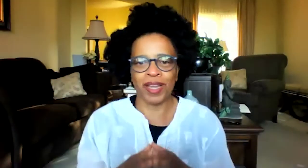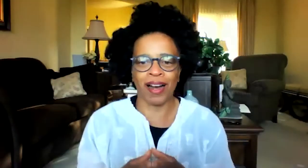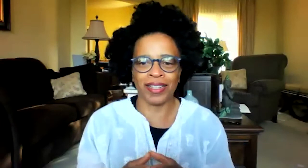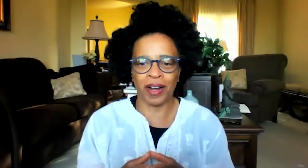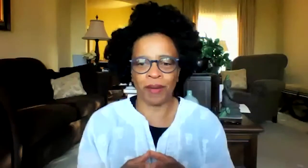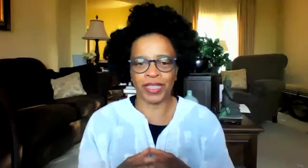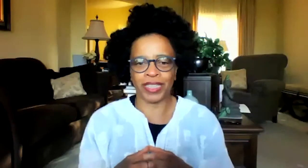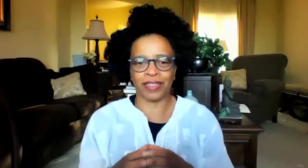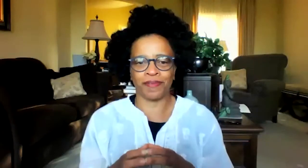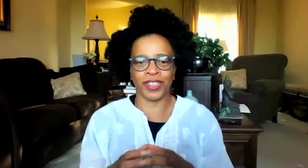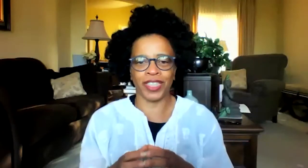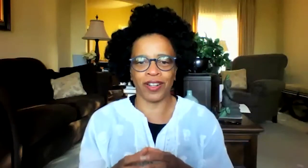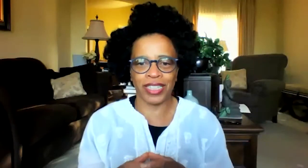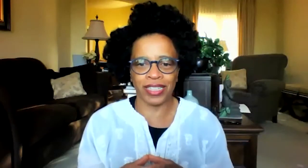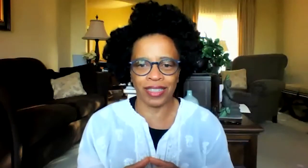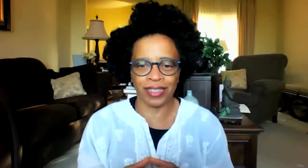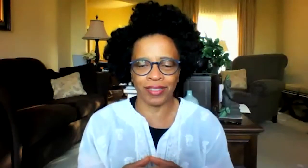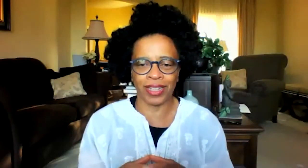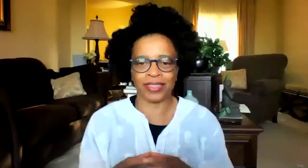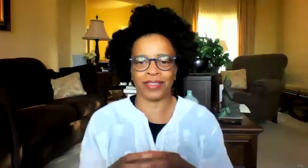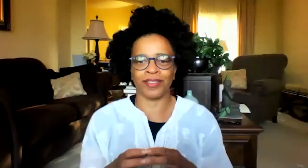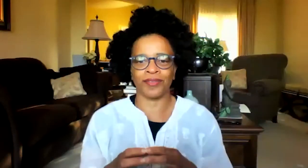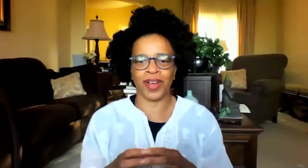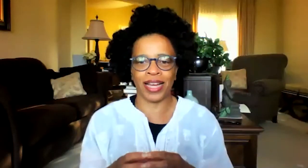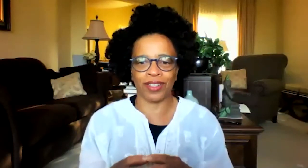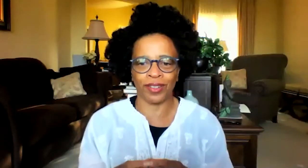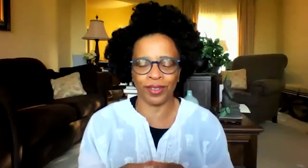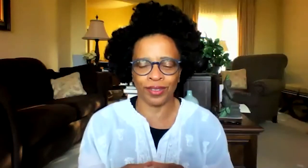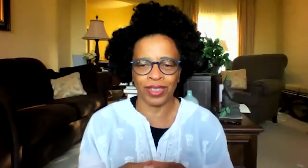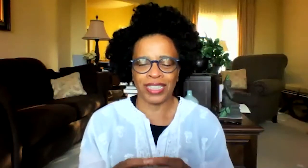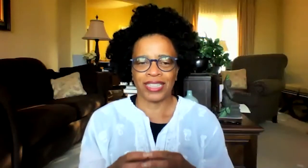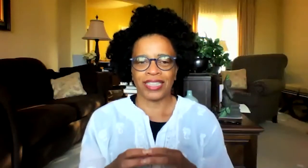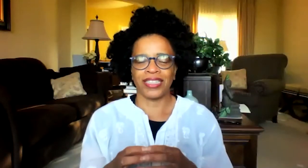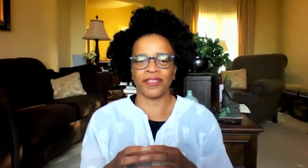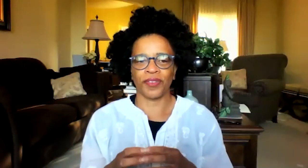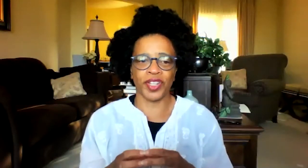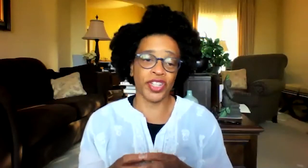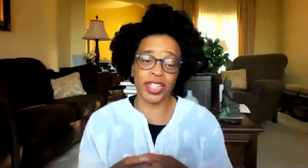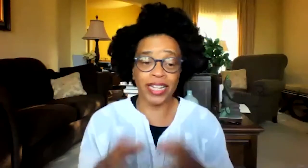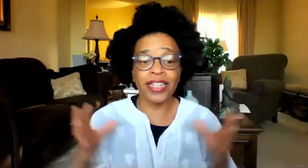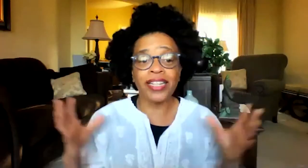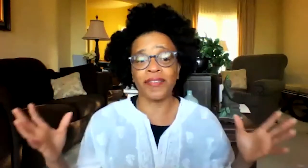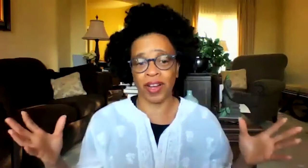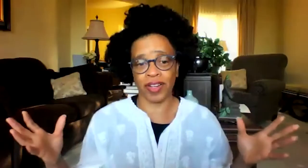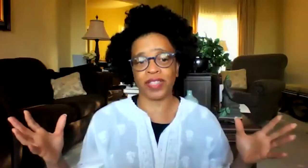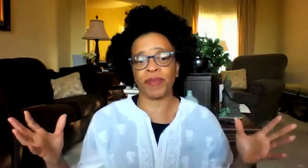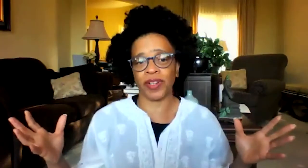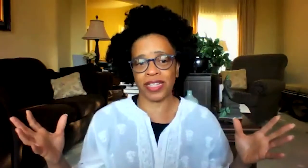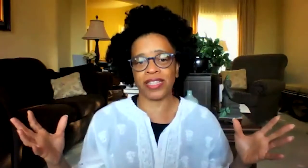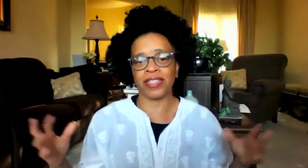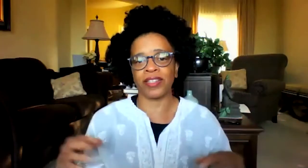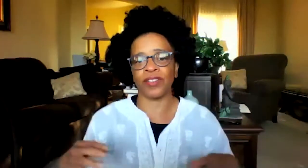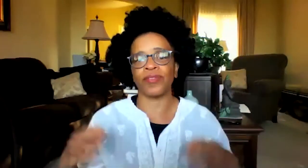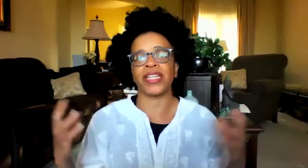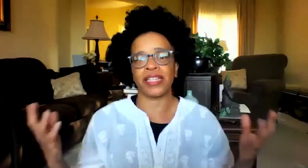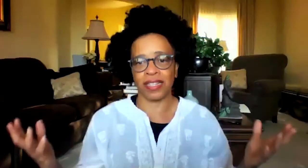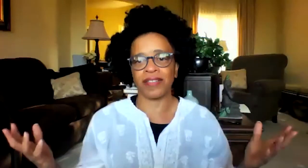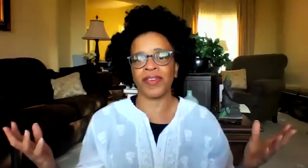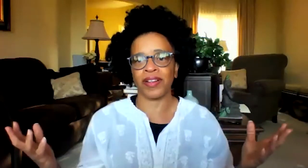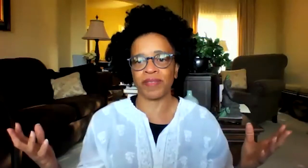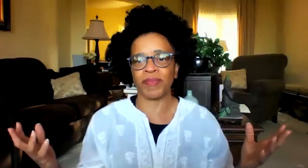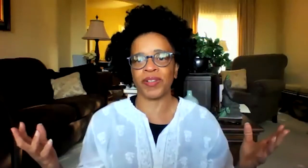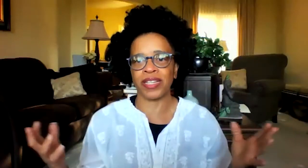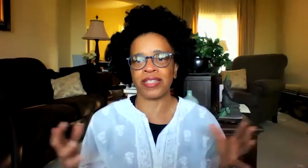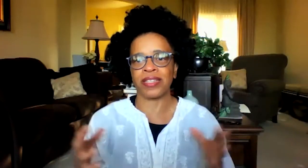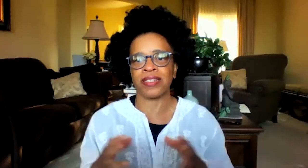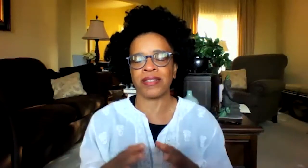somehow beyond our ability to fully articulate, right? The radical differentiatedness of our experiences and uniqueness